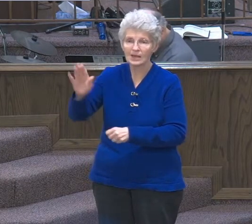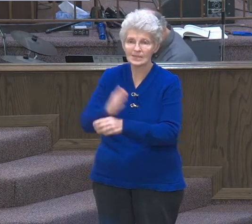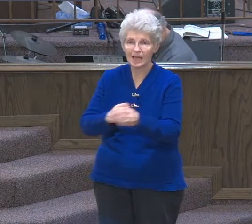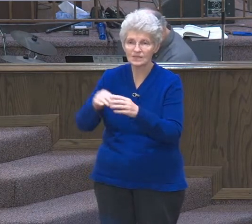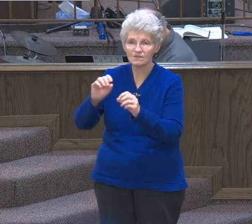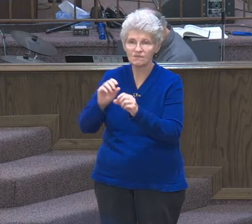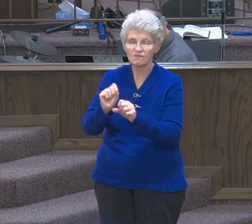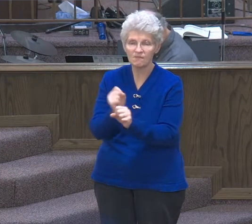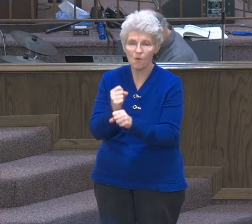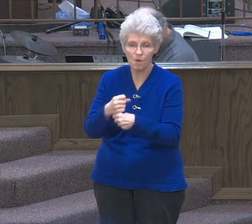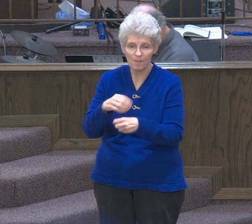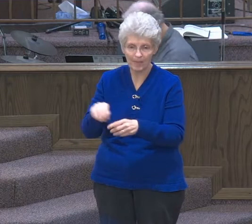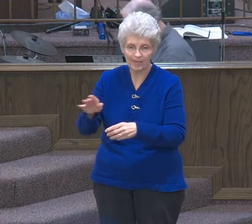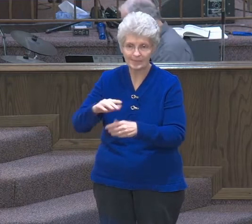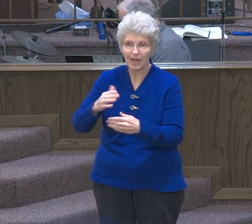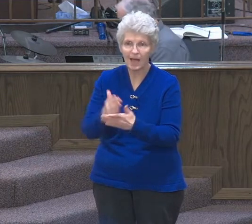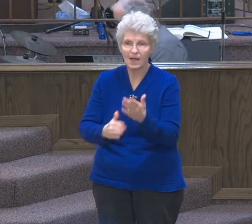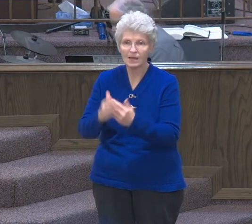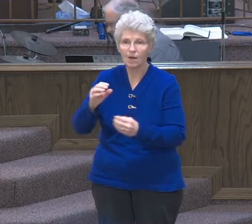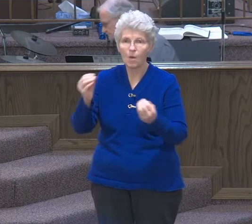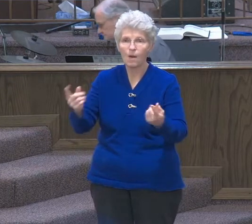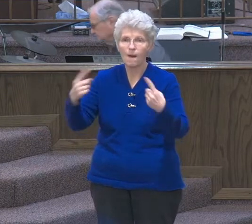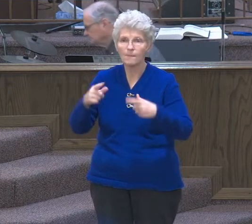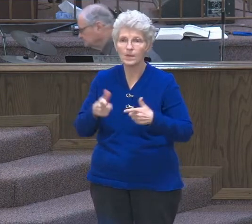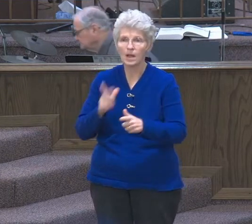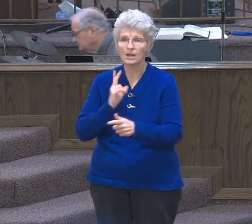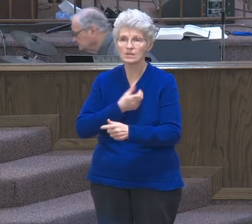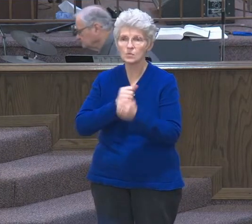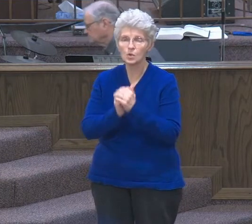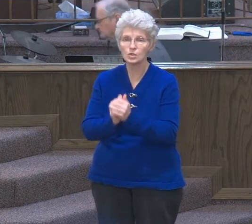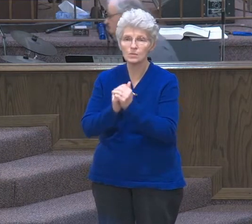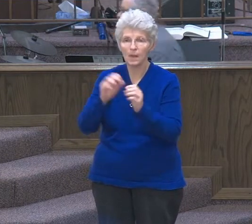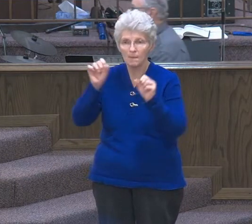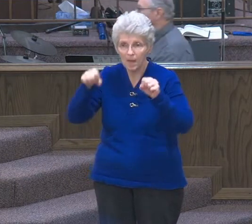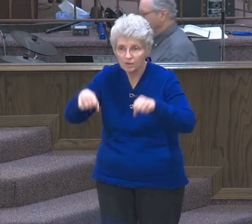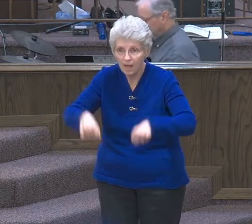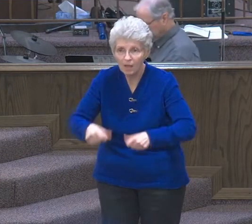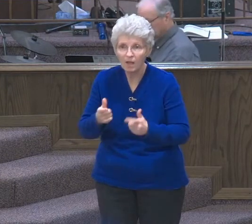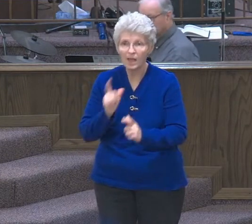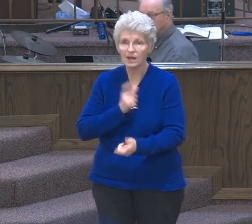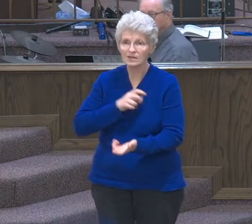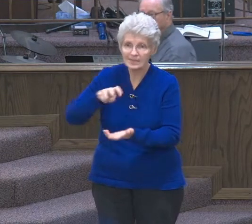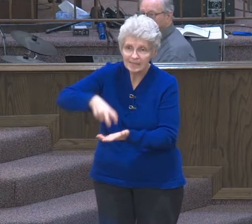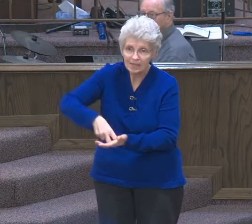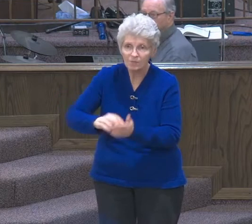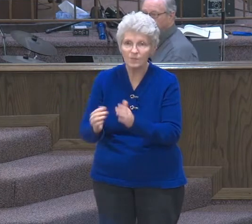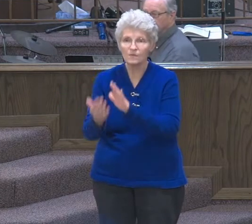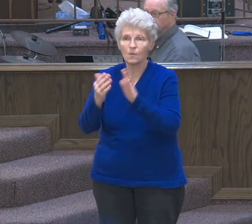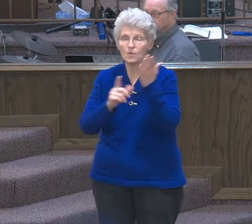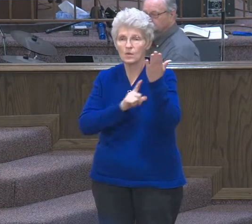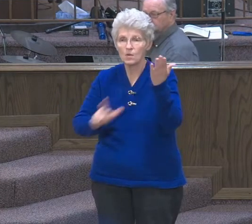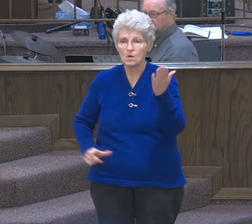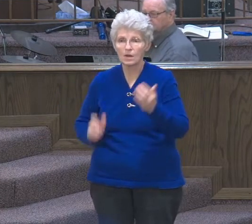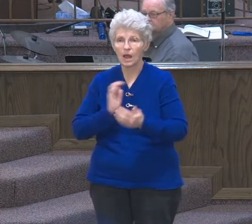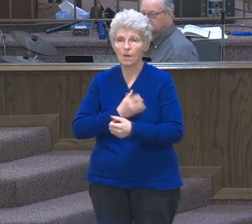land. Oh, come, let us worship and bow down. Let us kneel before the Lord, our